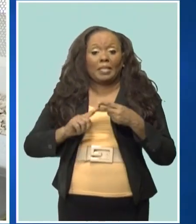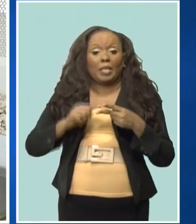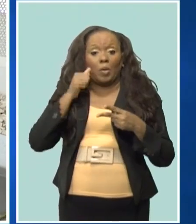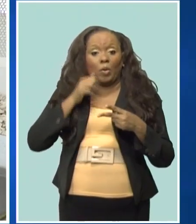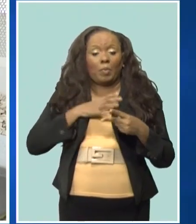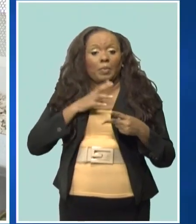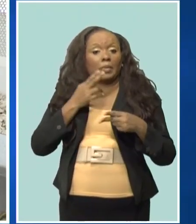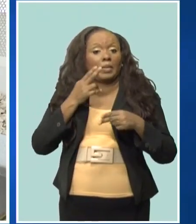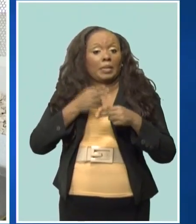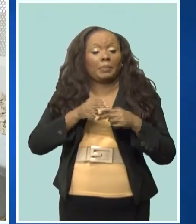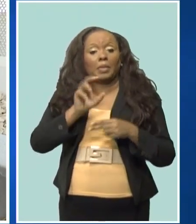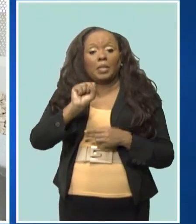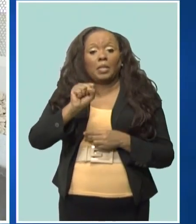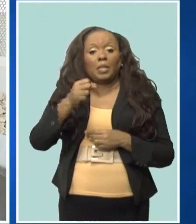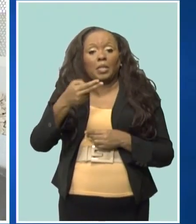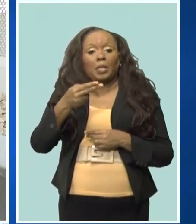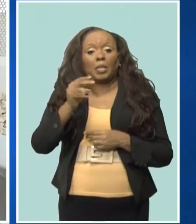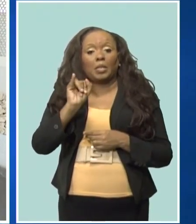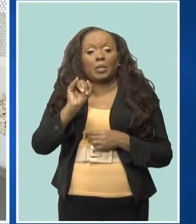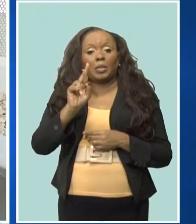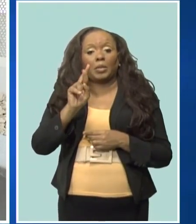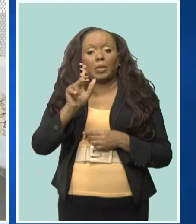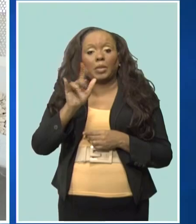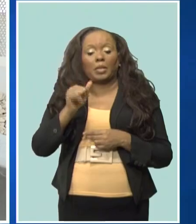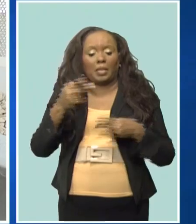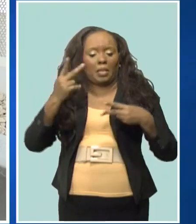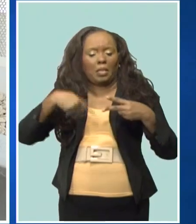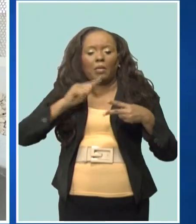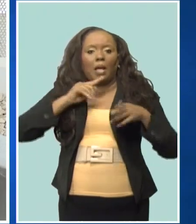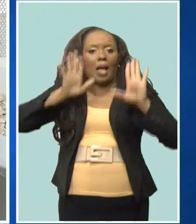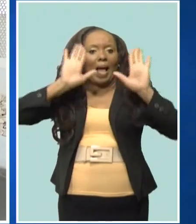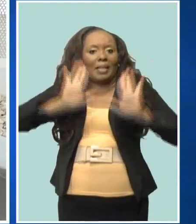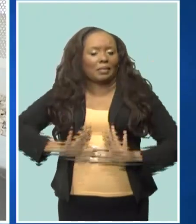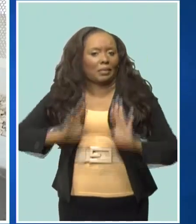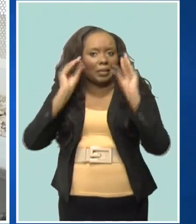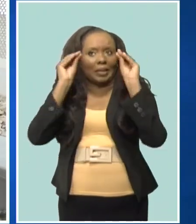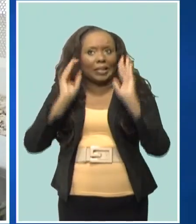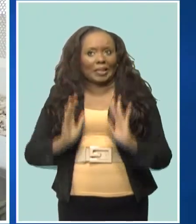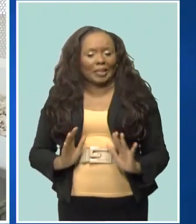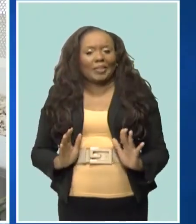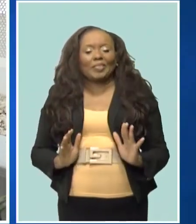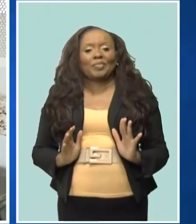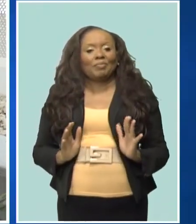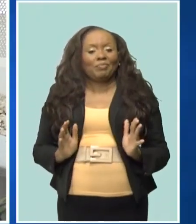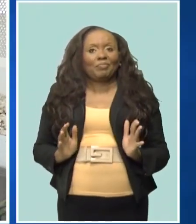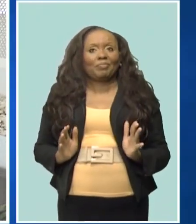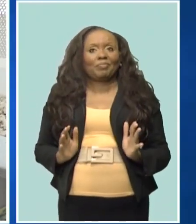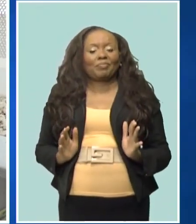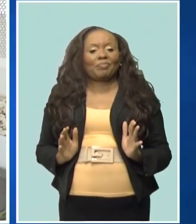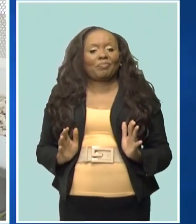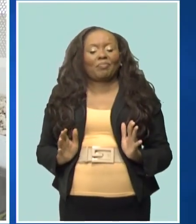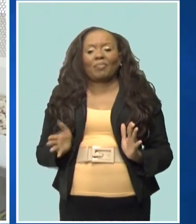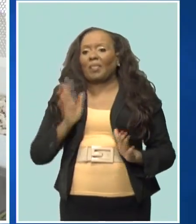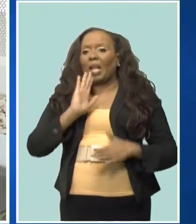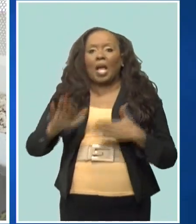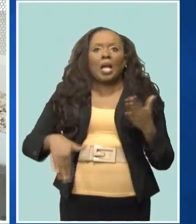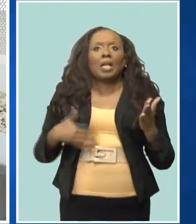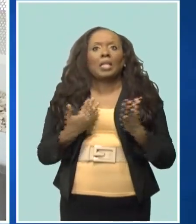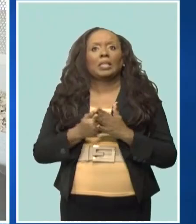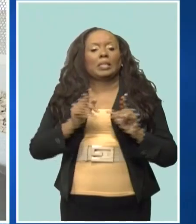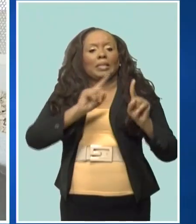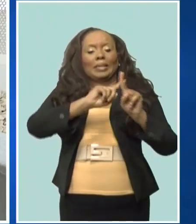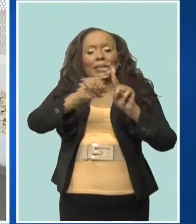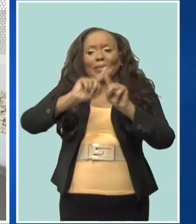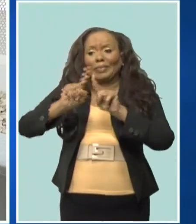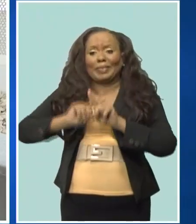them is excellent teachers, and they bring all different people